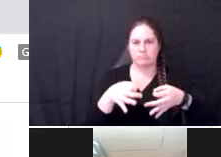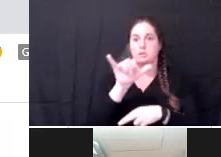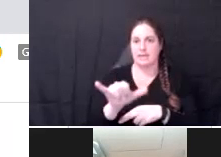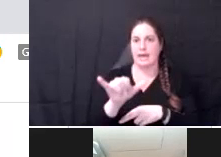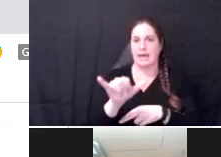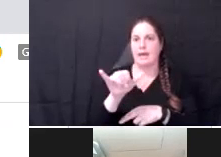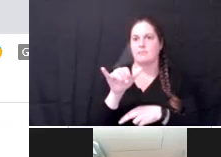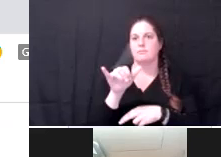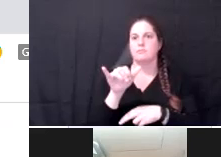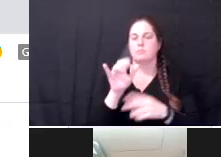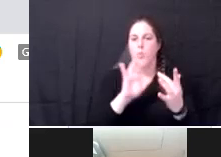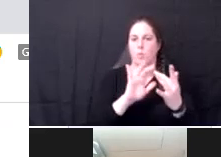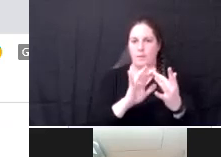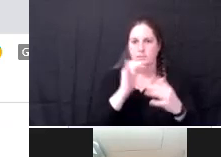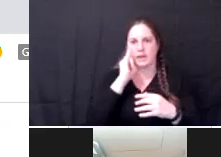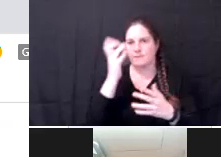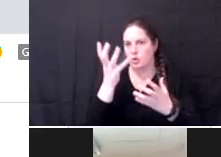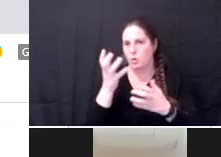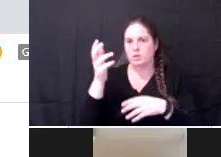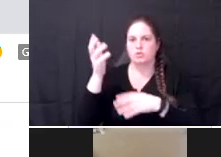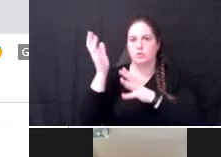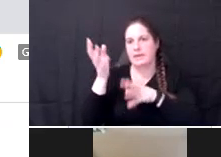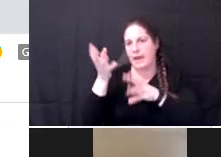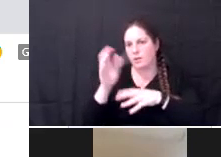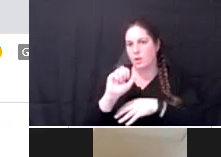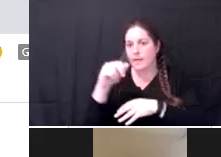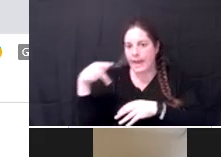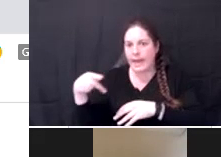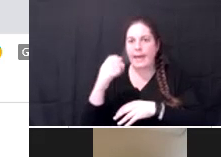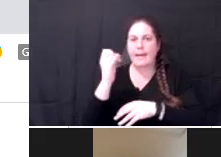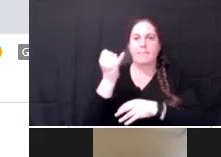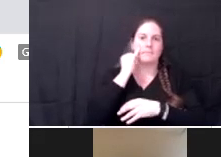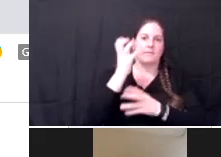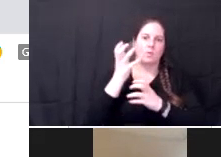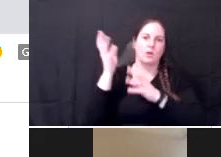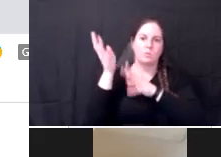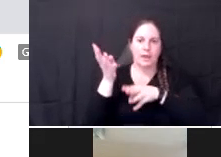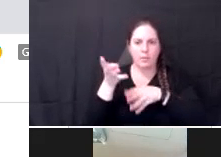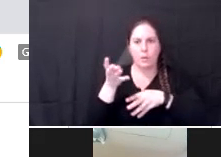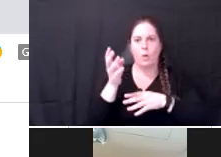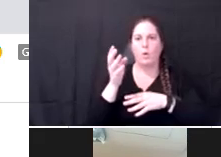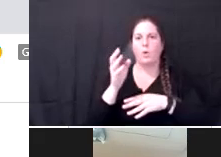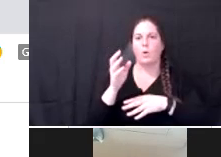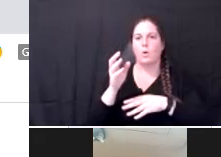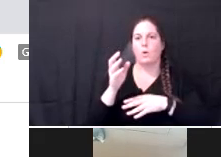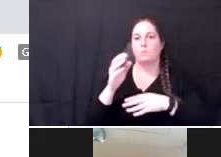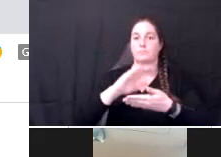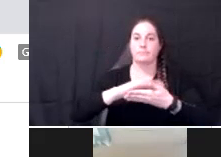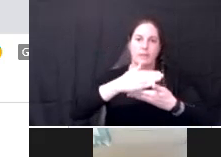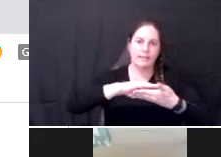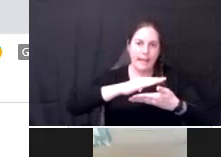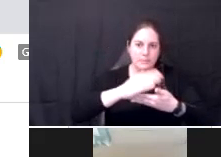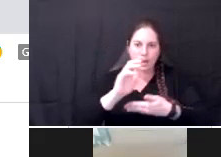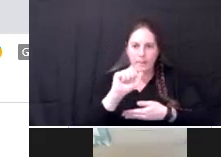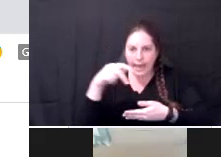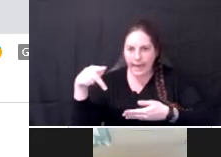freeconferencecall.com, whether you want to download the mobile app or you want to download the desktop app. Um, or